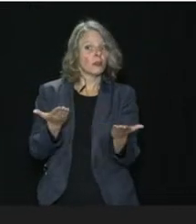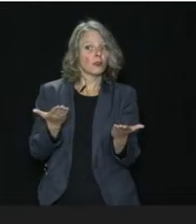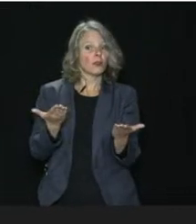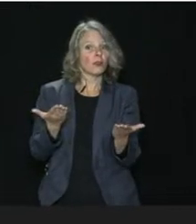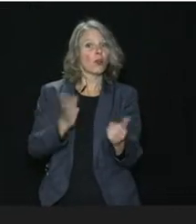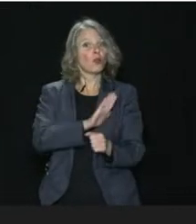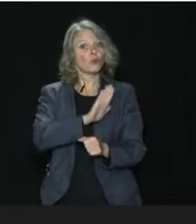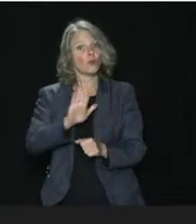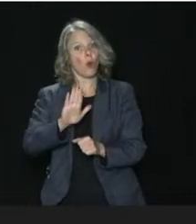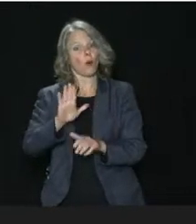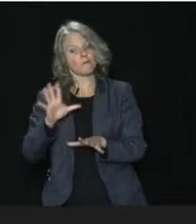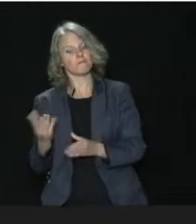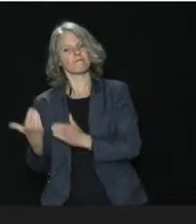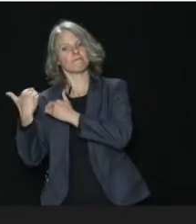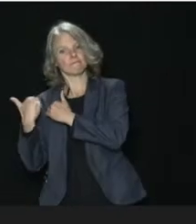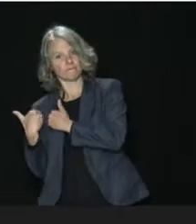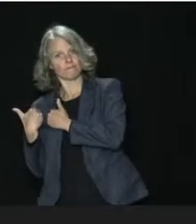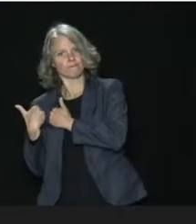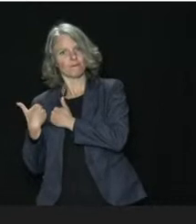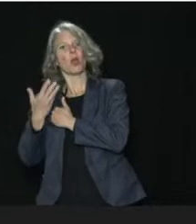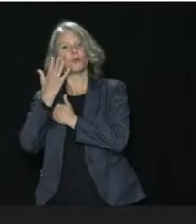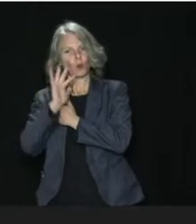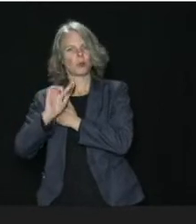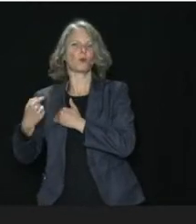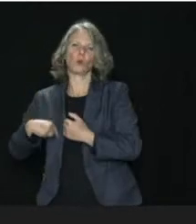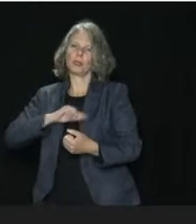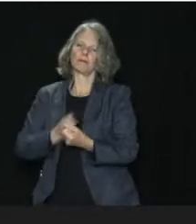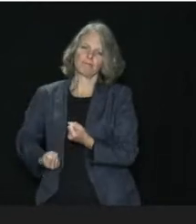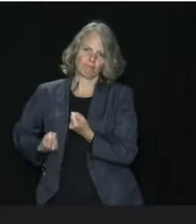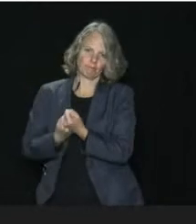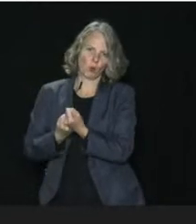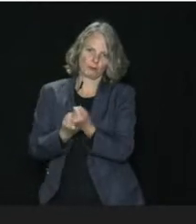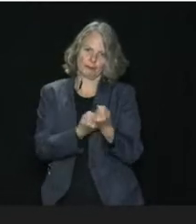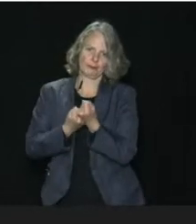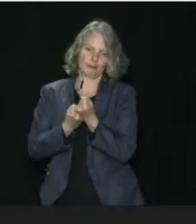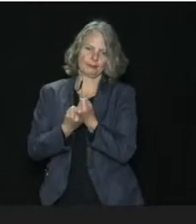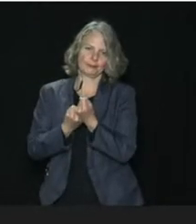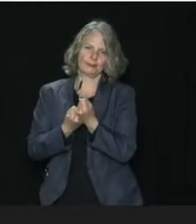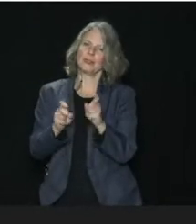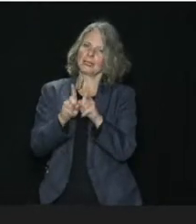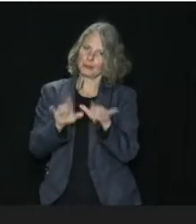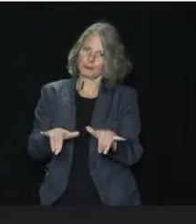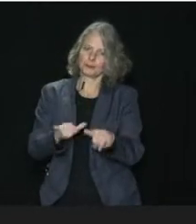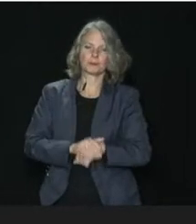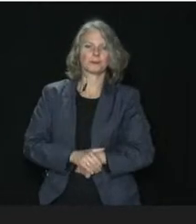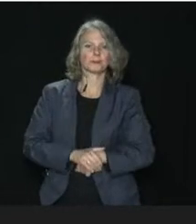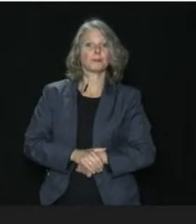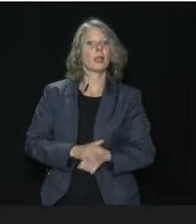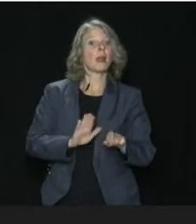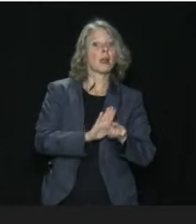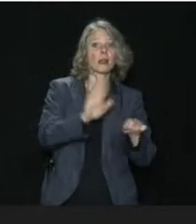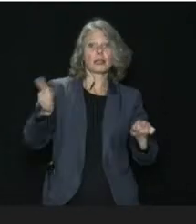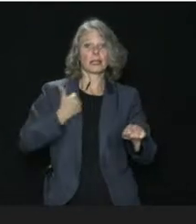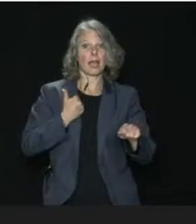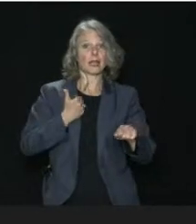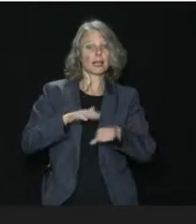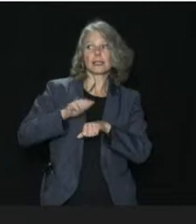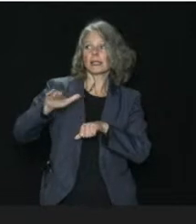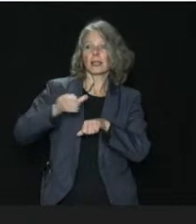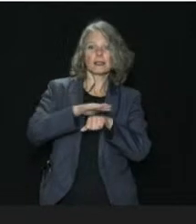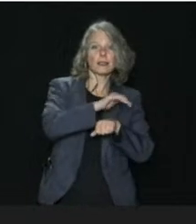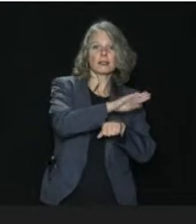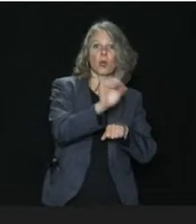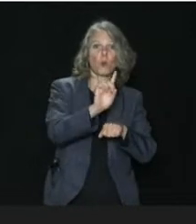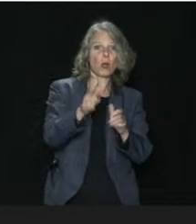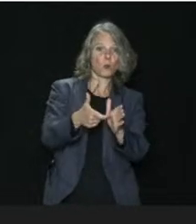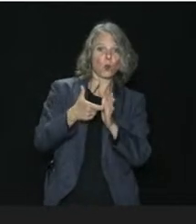As you do your part, know that we have your back. Across the country, we're deploying additional support to provinces and territories